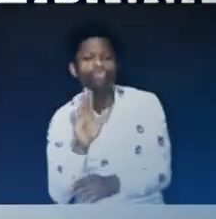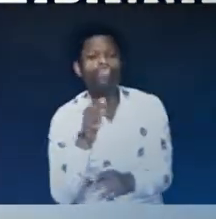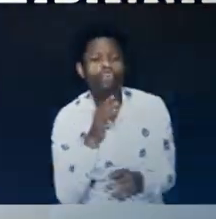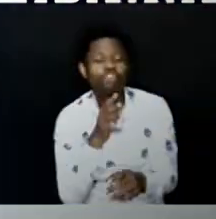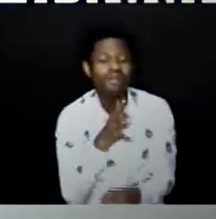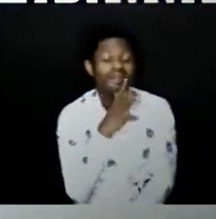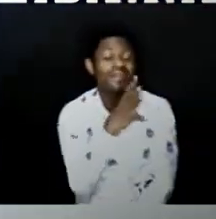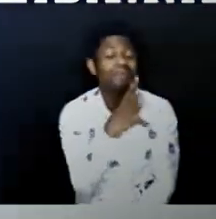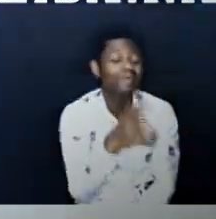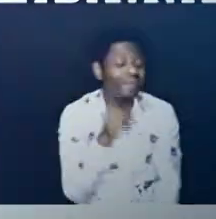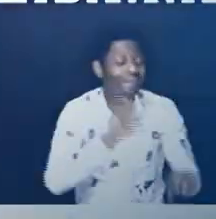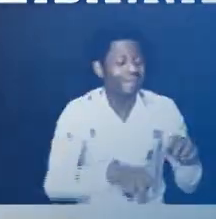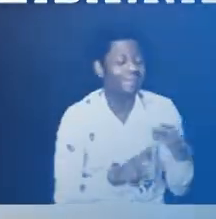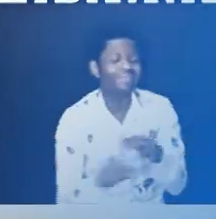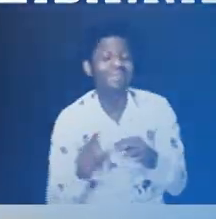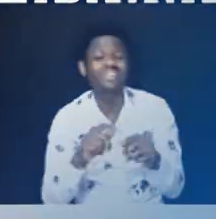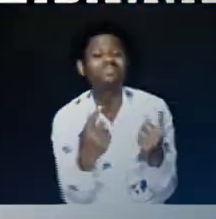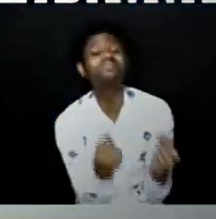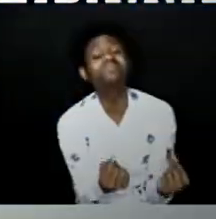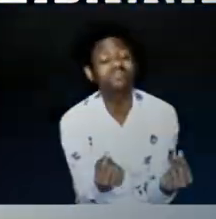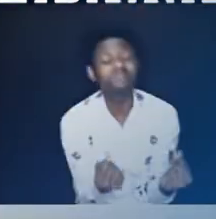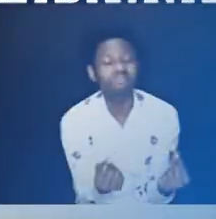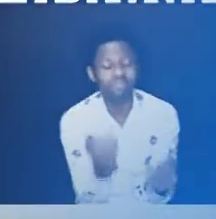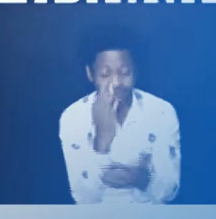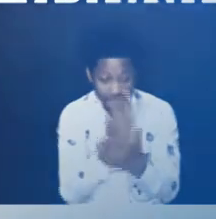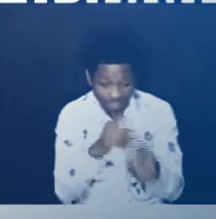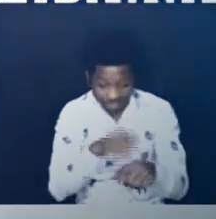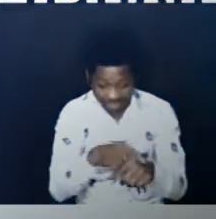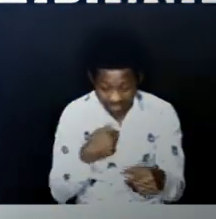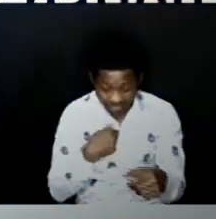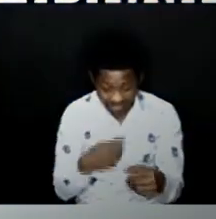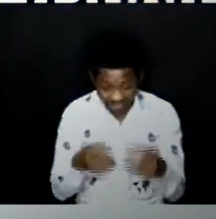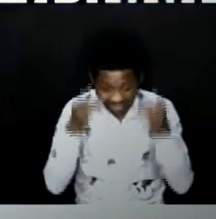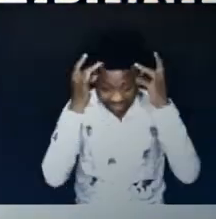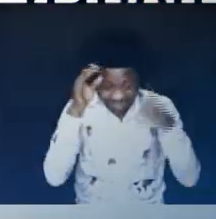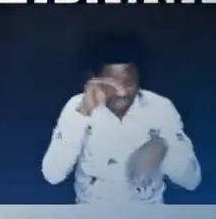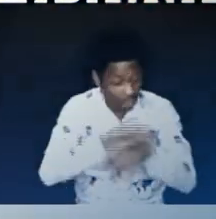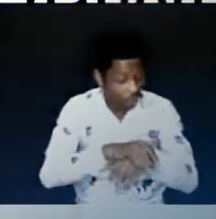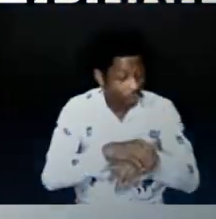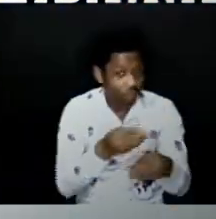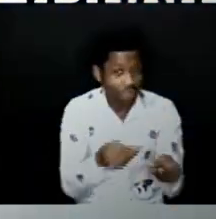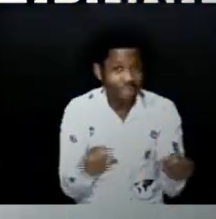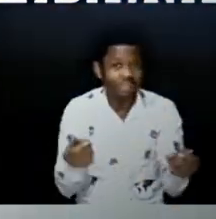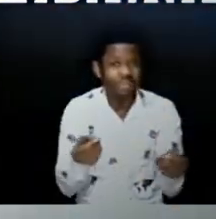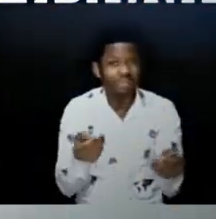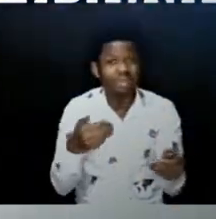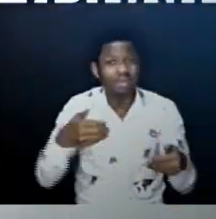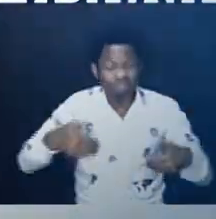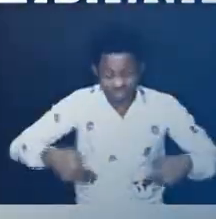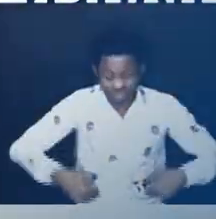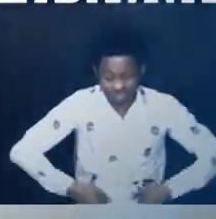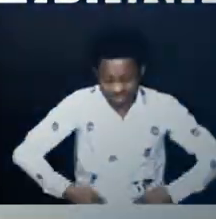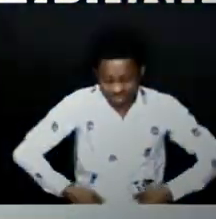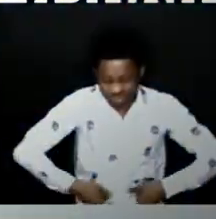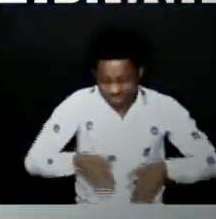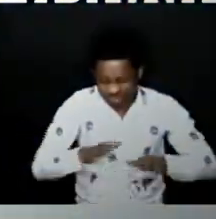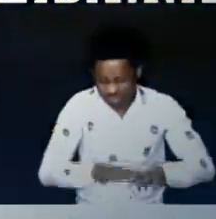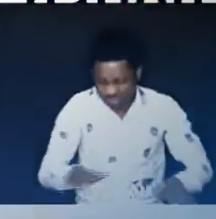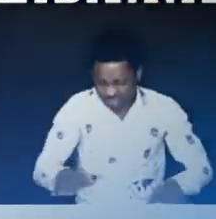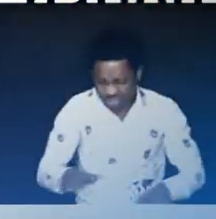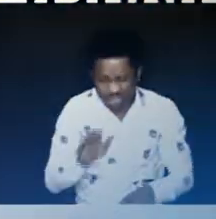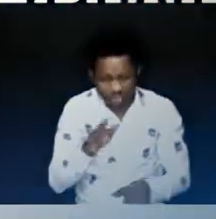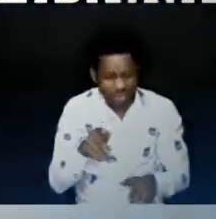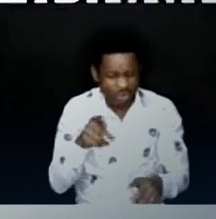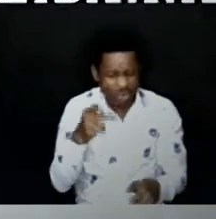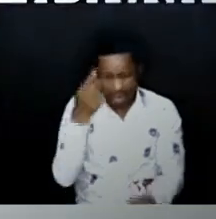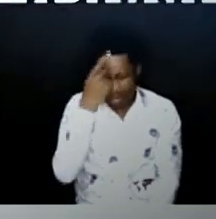And sometimes when there is danger on the land, little children like this ones, the parents will have to leave their hands